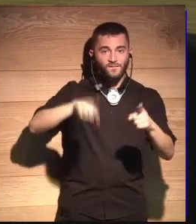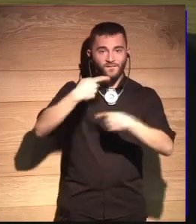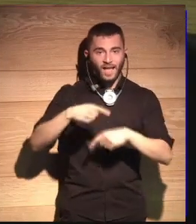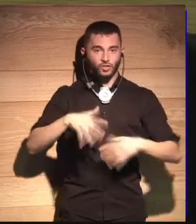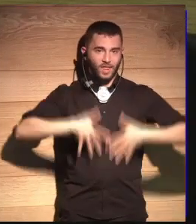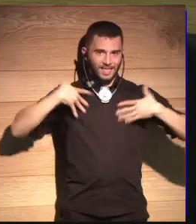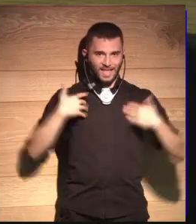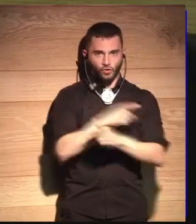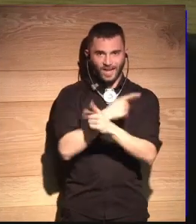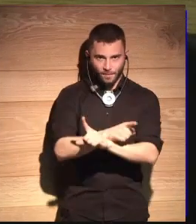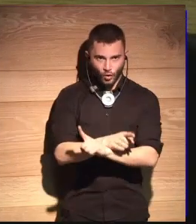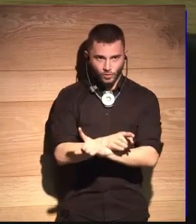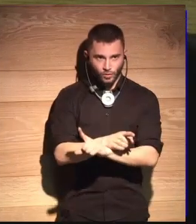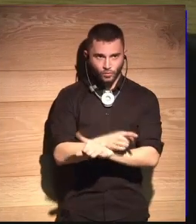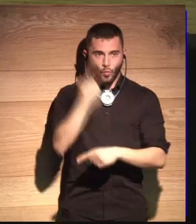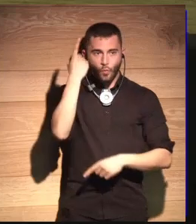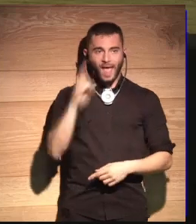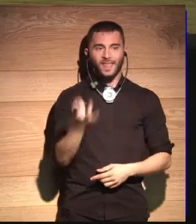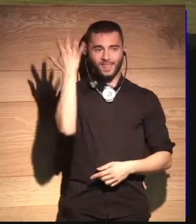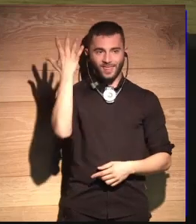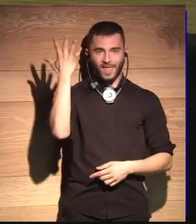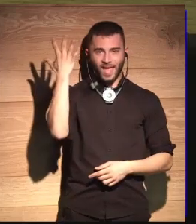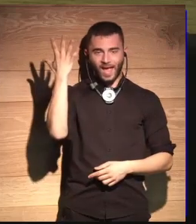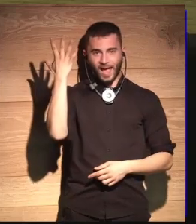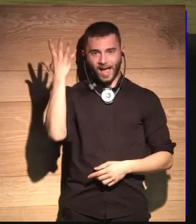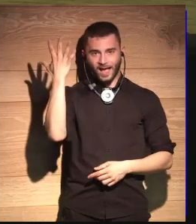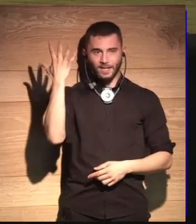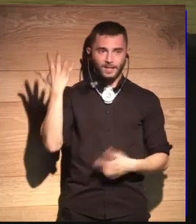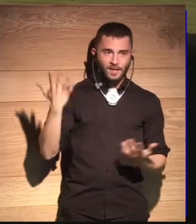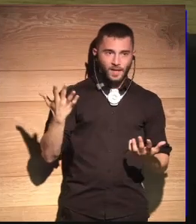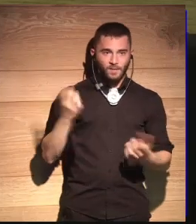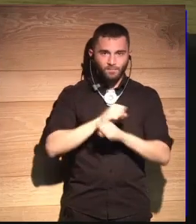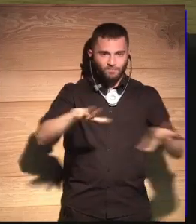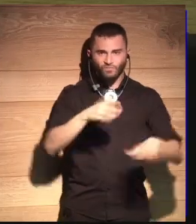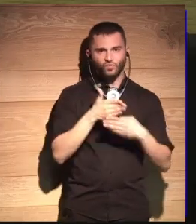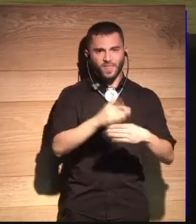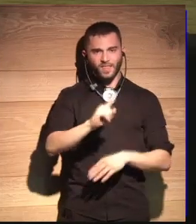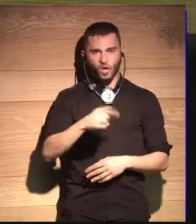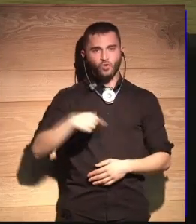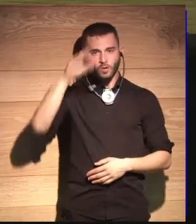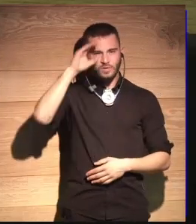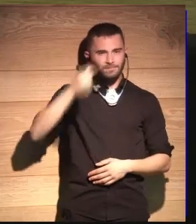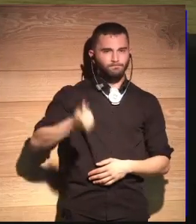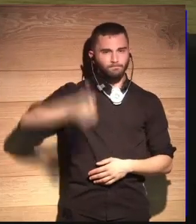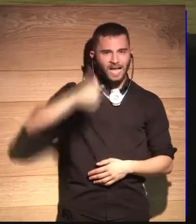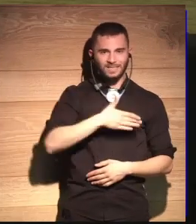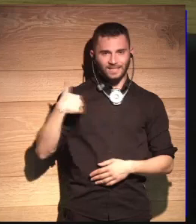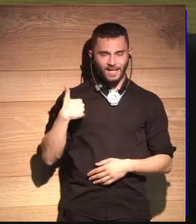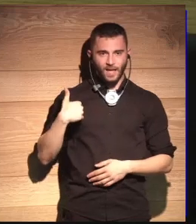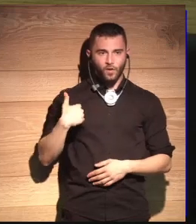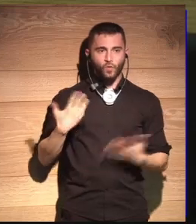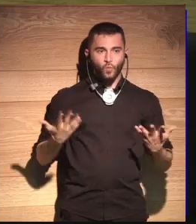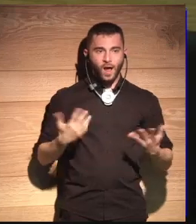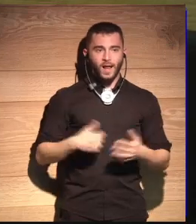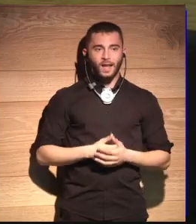inequality and all these effects on nervous states. And one idea that is not